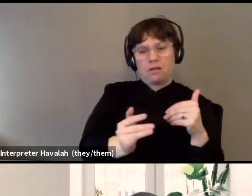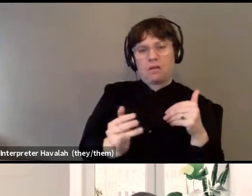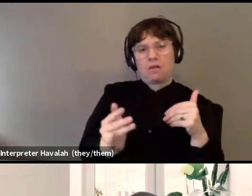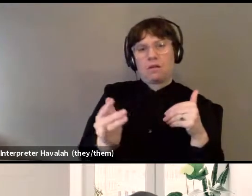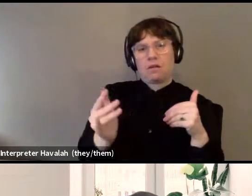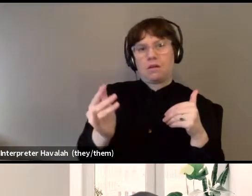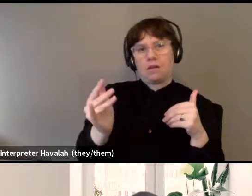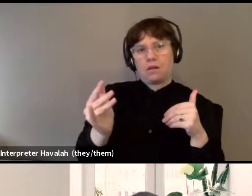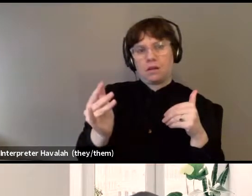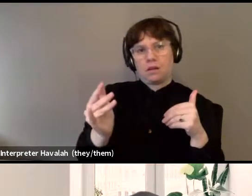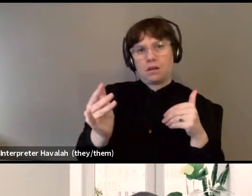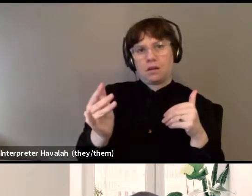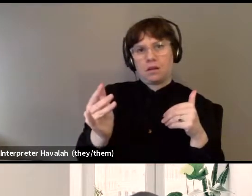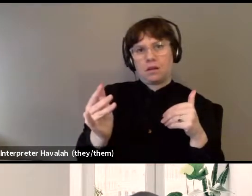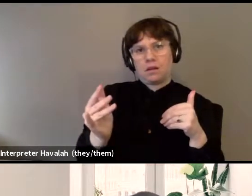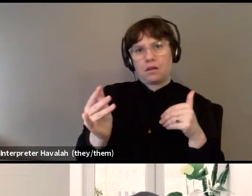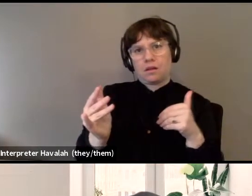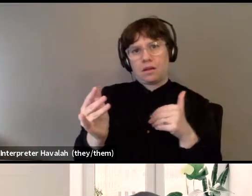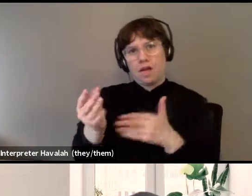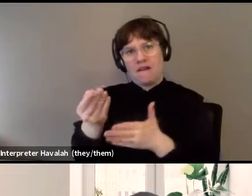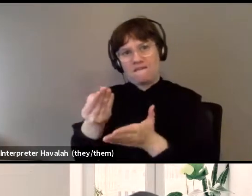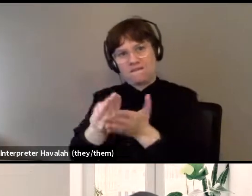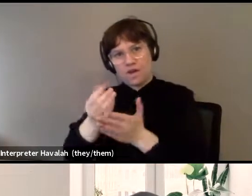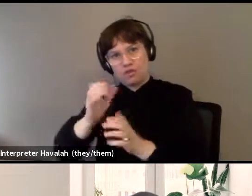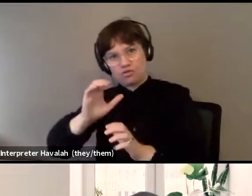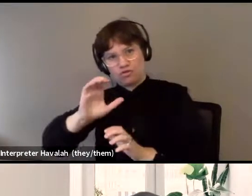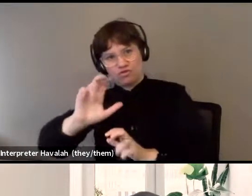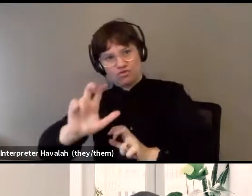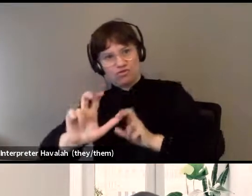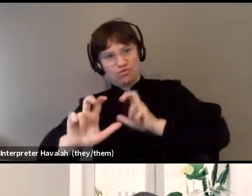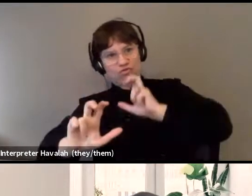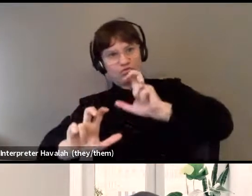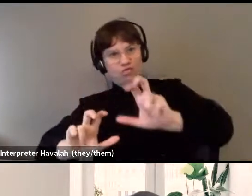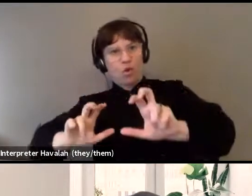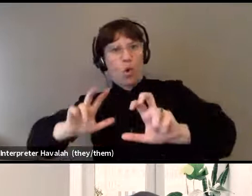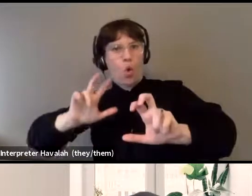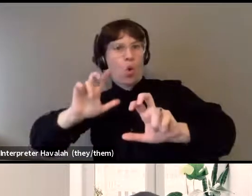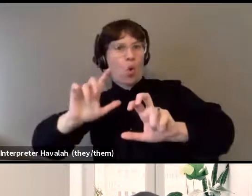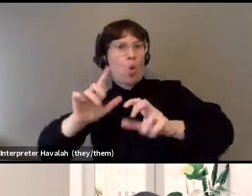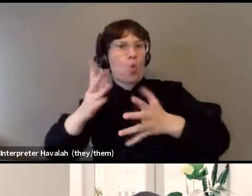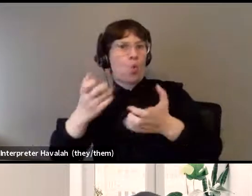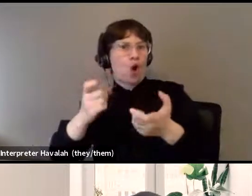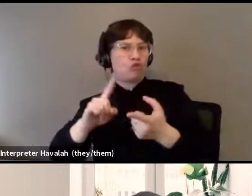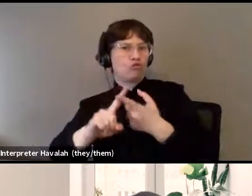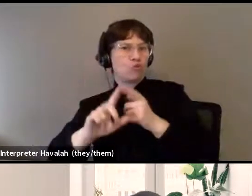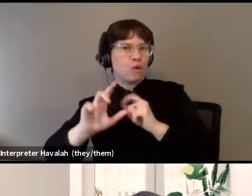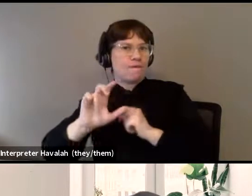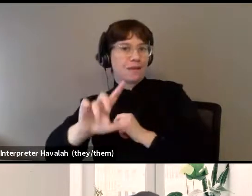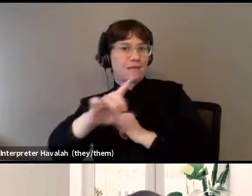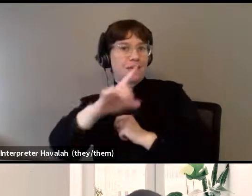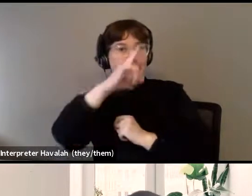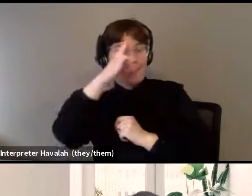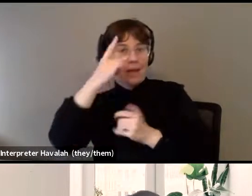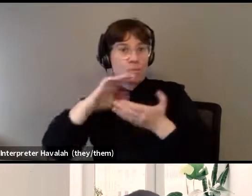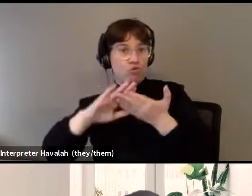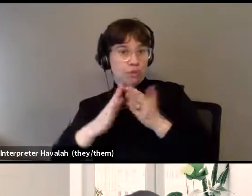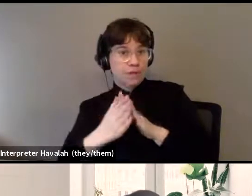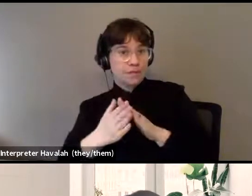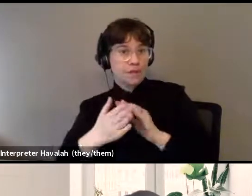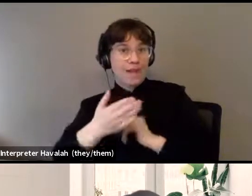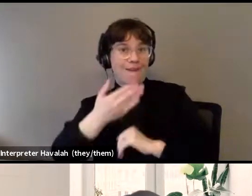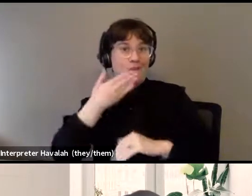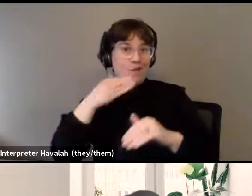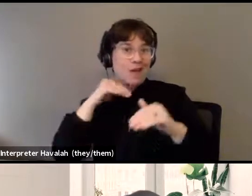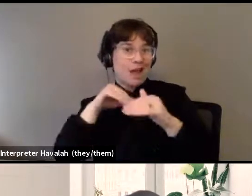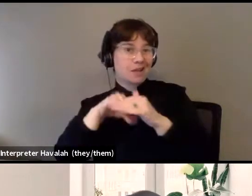there are funders that want to invest in food access in Black communities and that are willing to